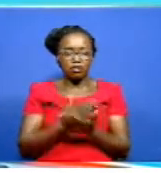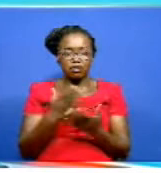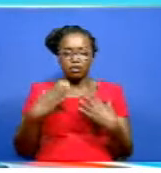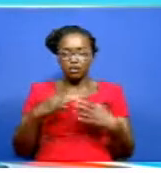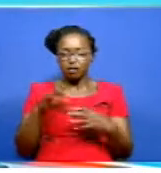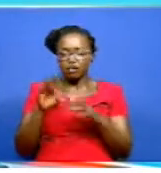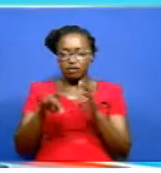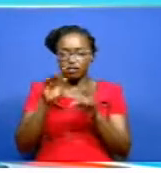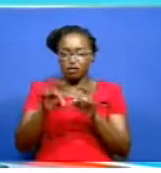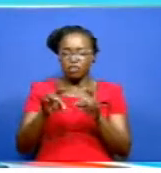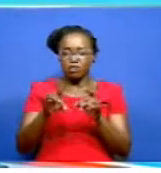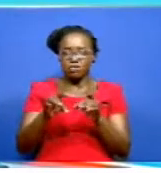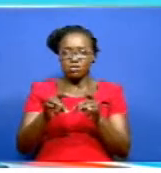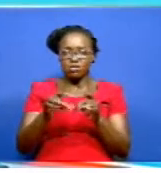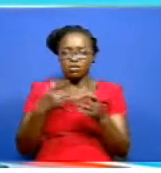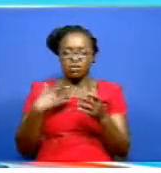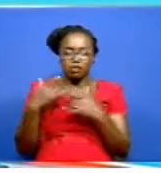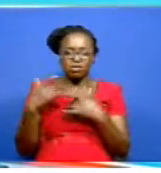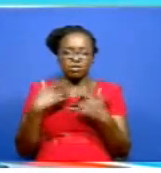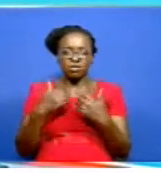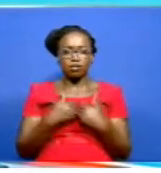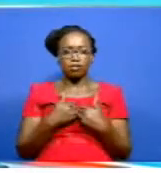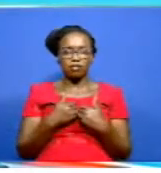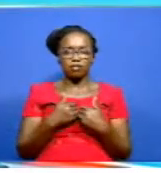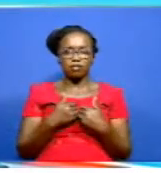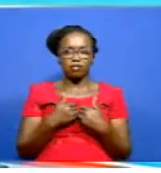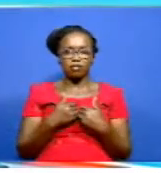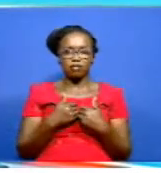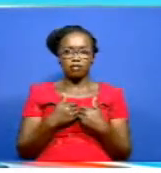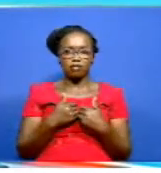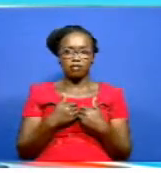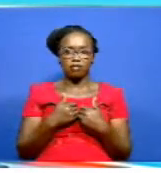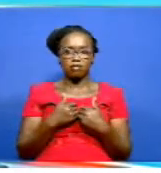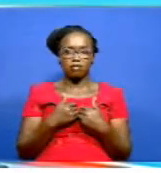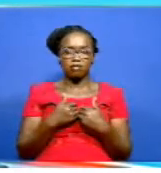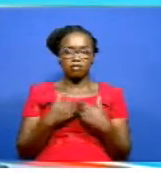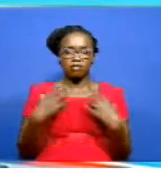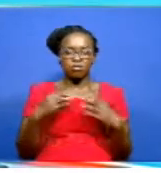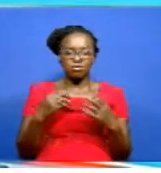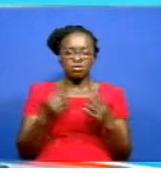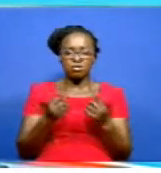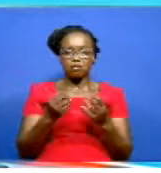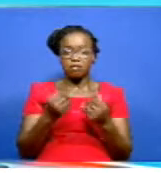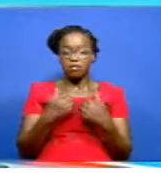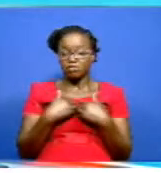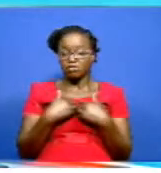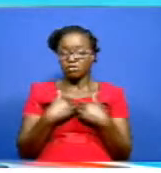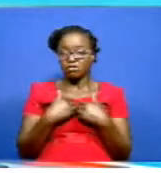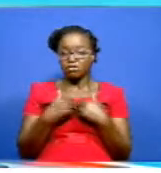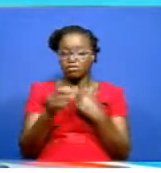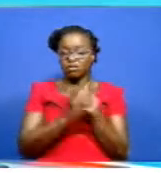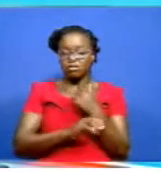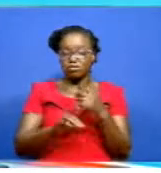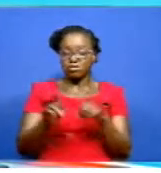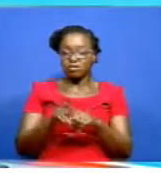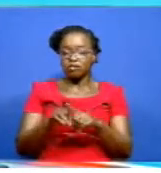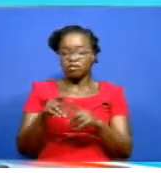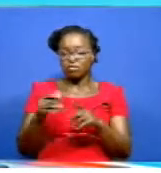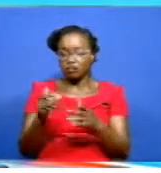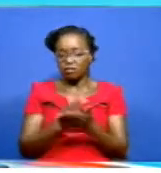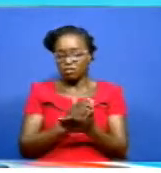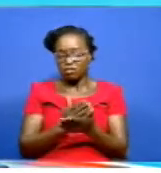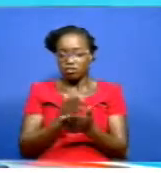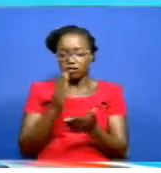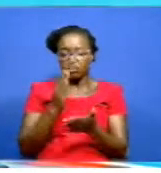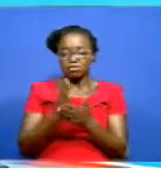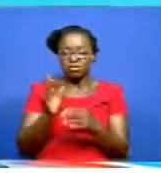the concerns that have been raised by a number of people and also countries, some even suspending the usage.